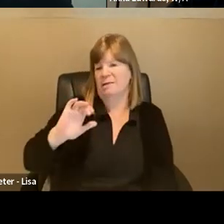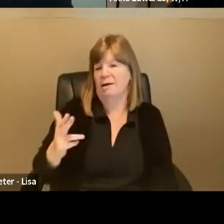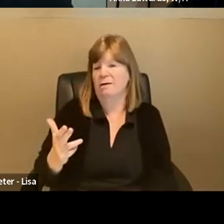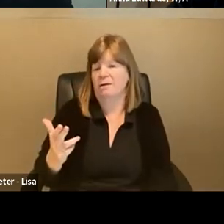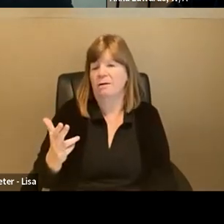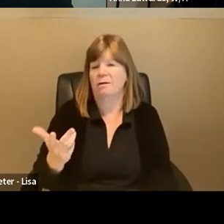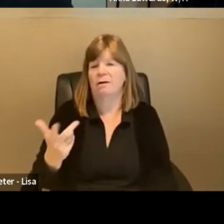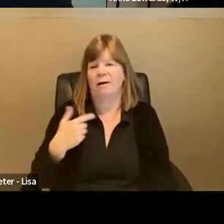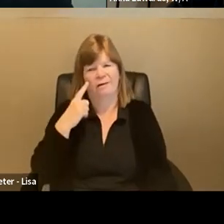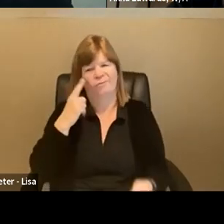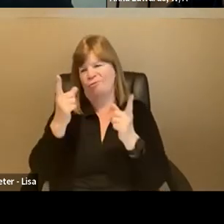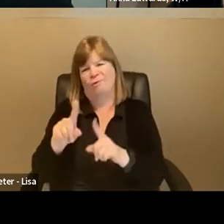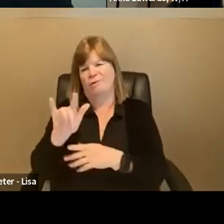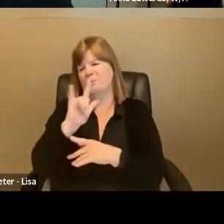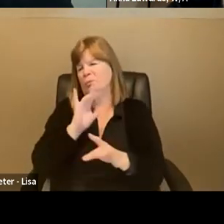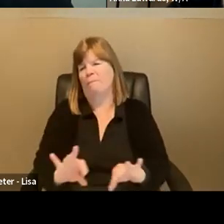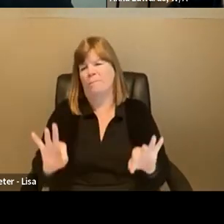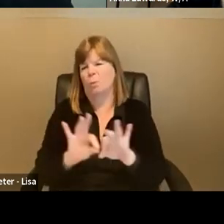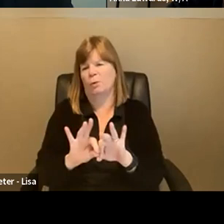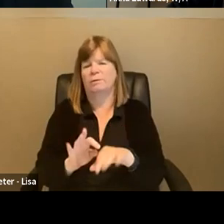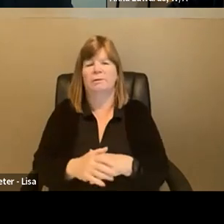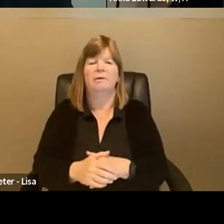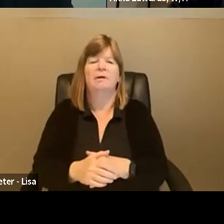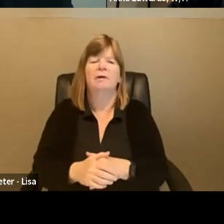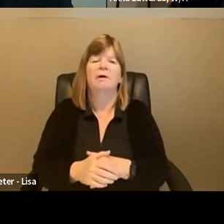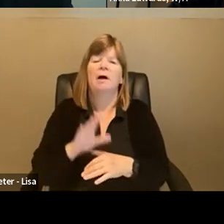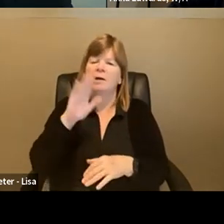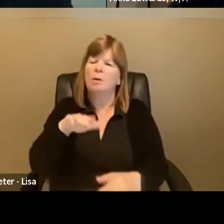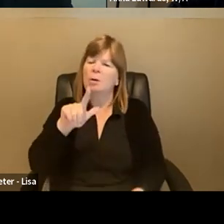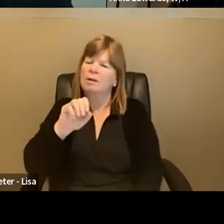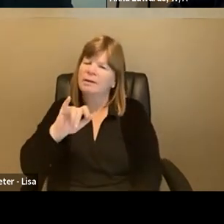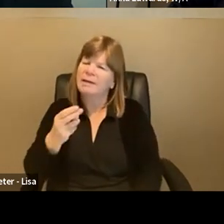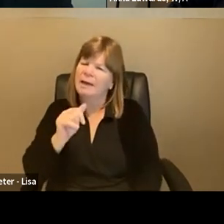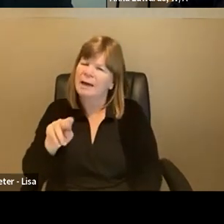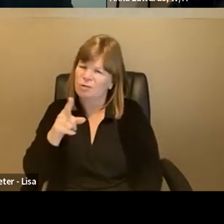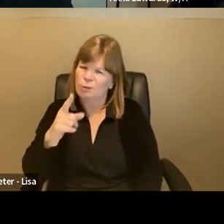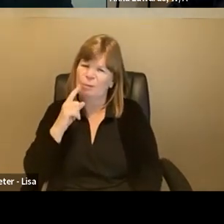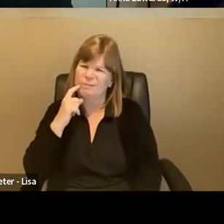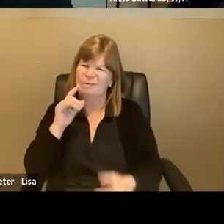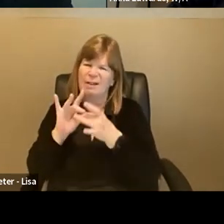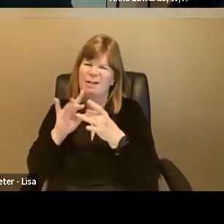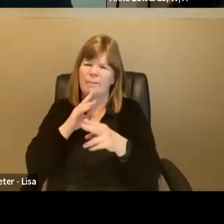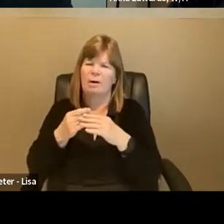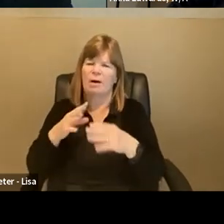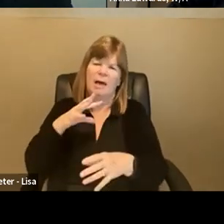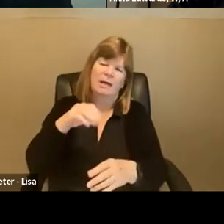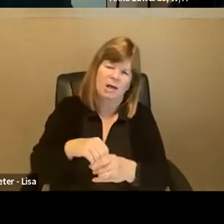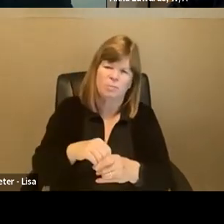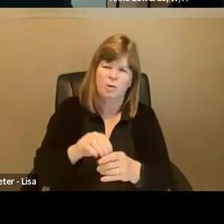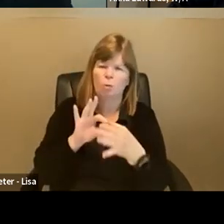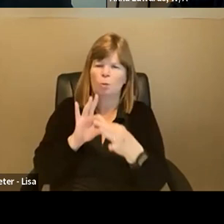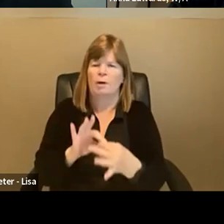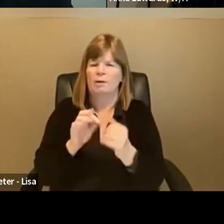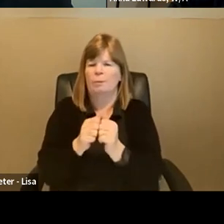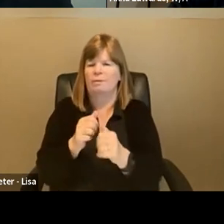is really important. Leanne, I know you mentioned engagement, in particular with regard to some